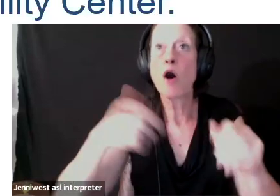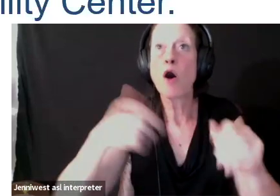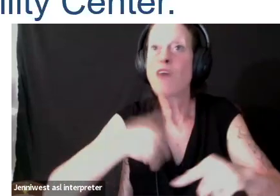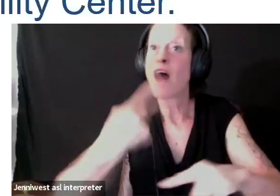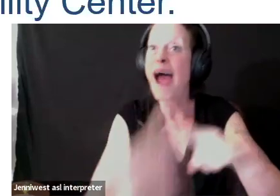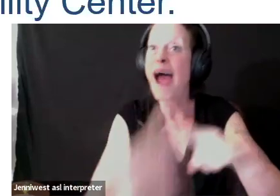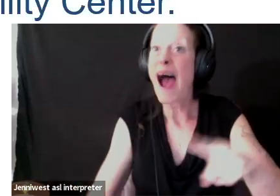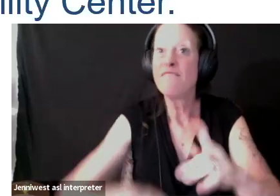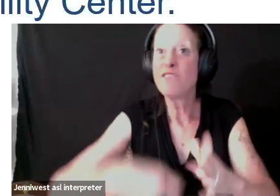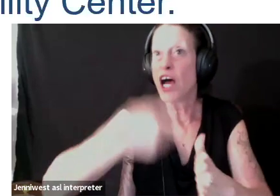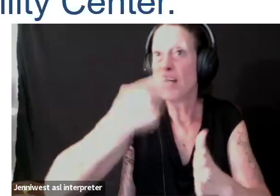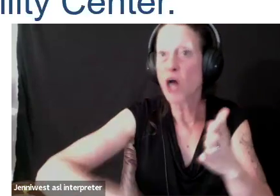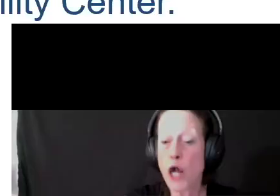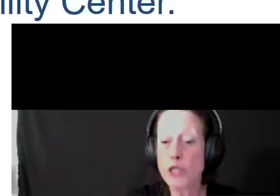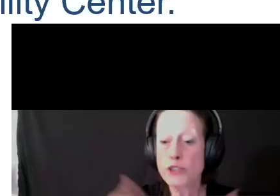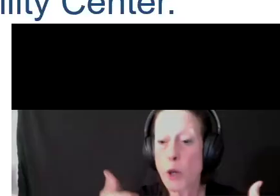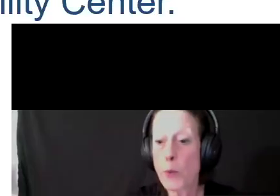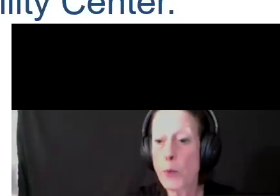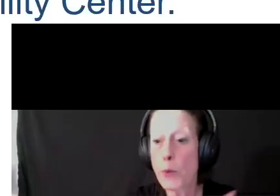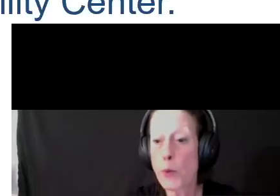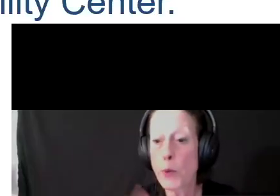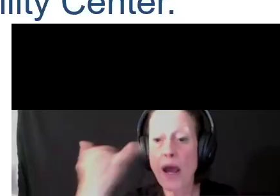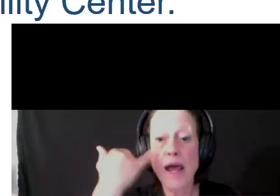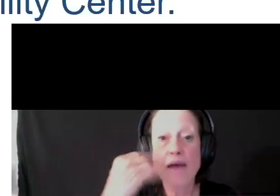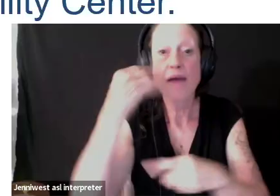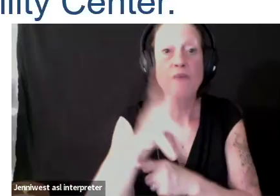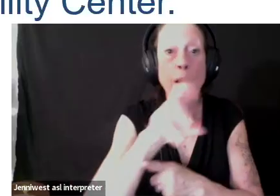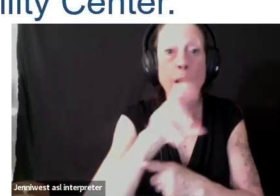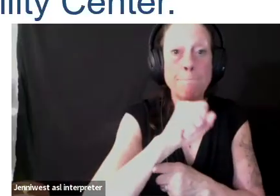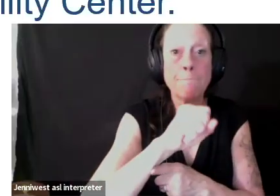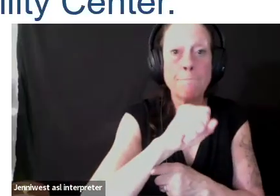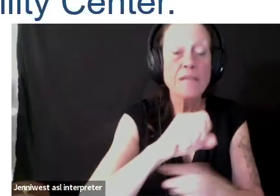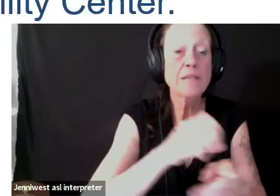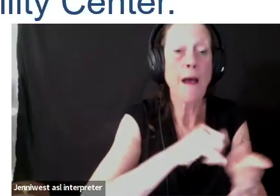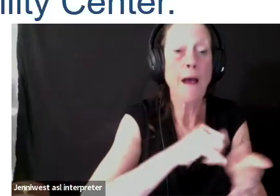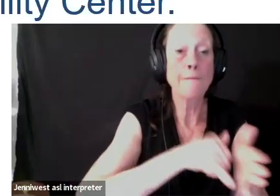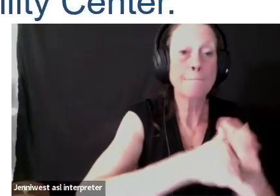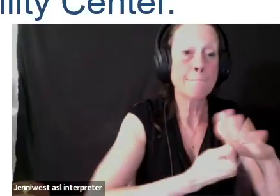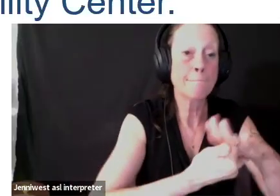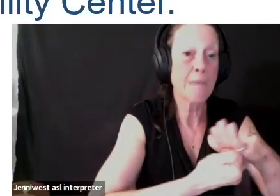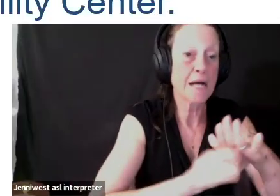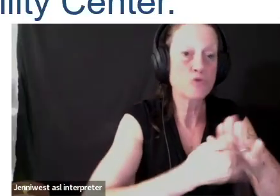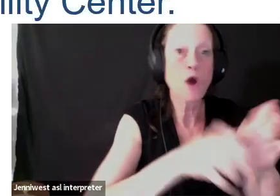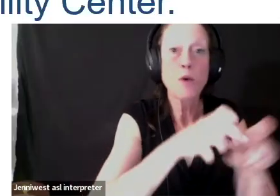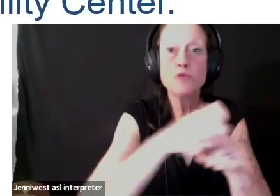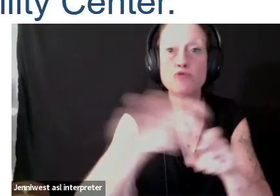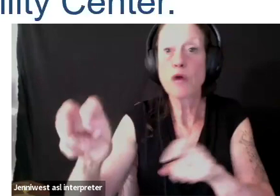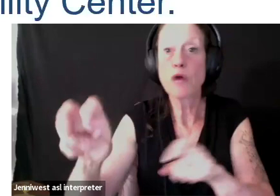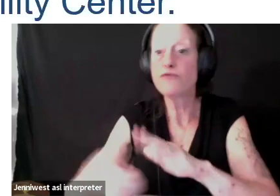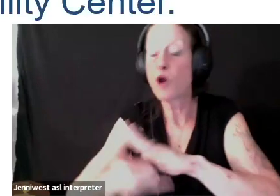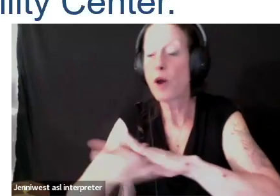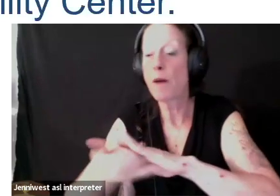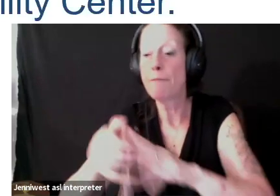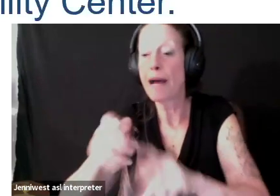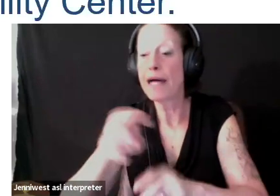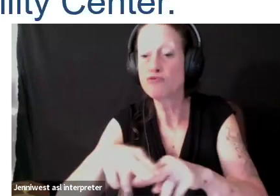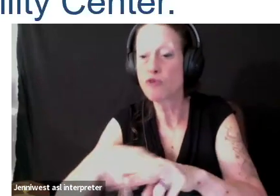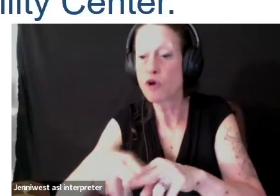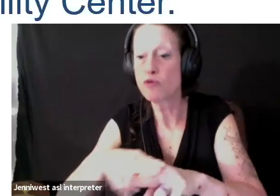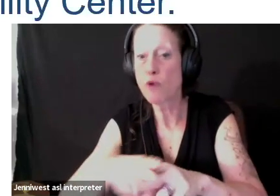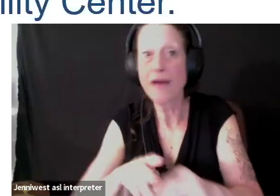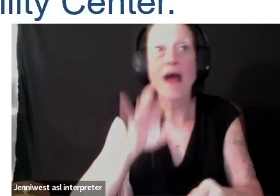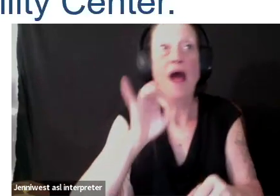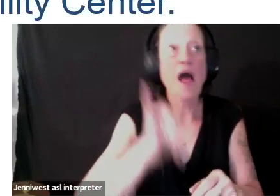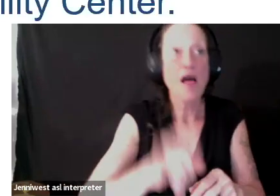So the reduced fare disability ID card, it is a smart trip card, and this card is programmed to let